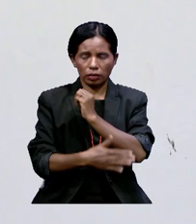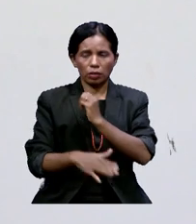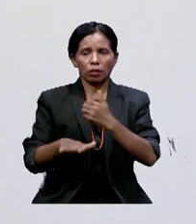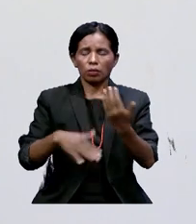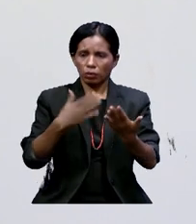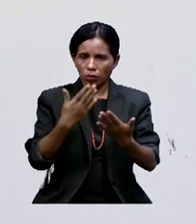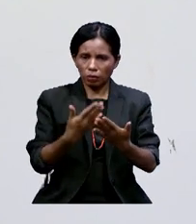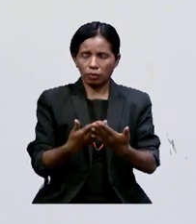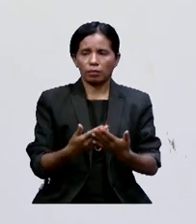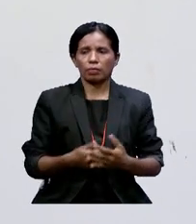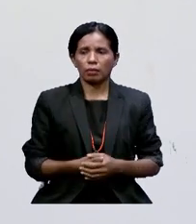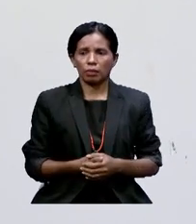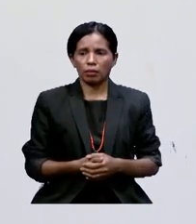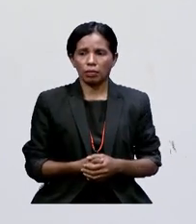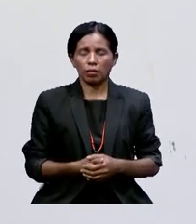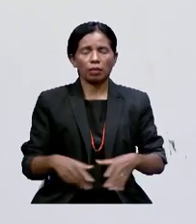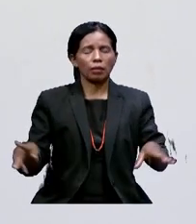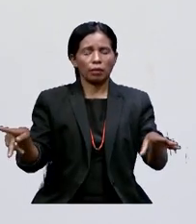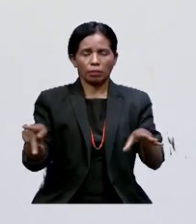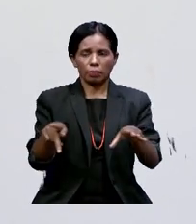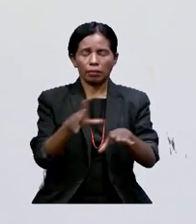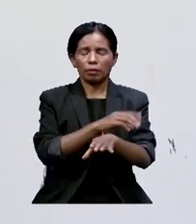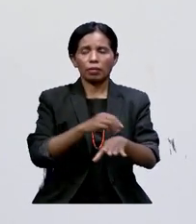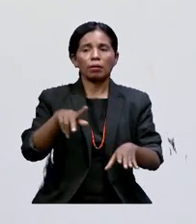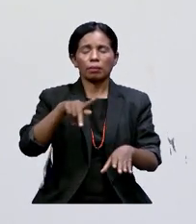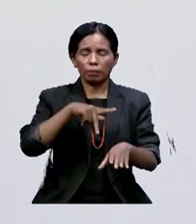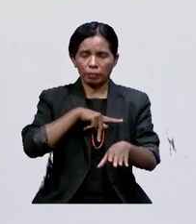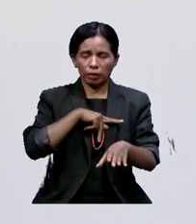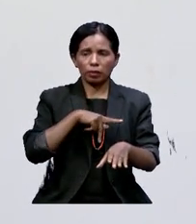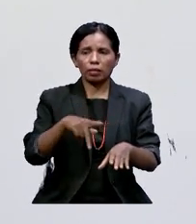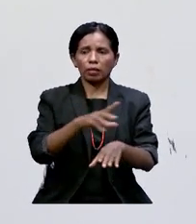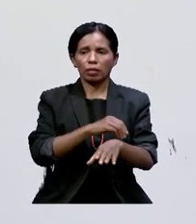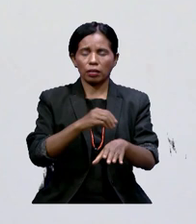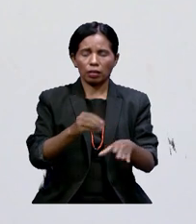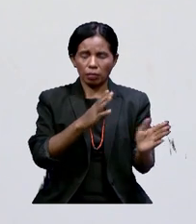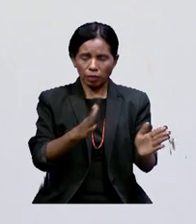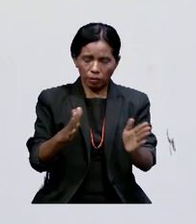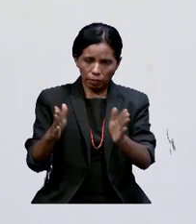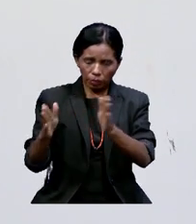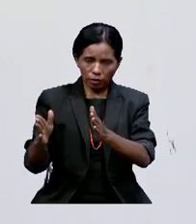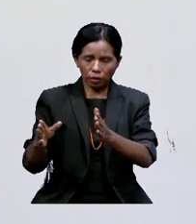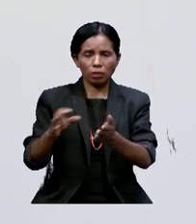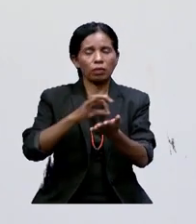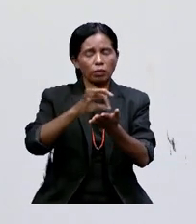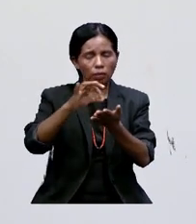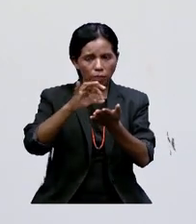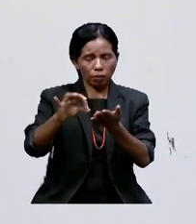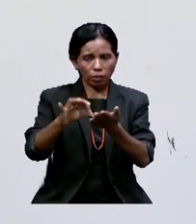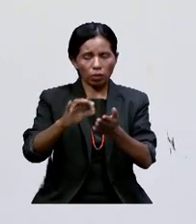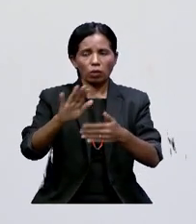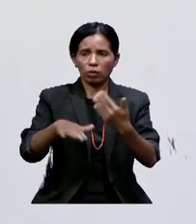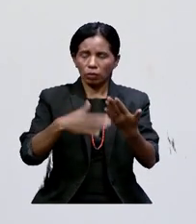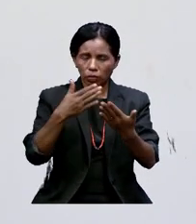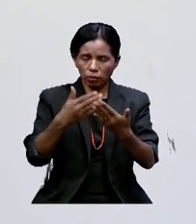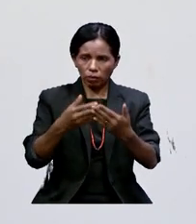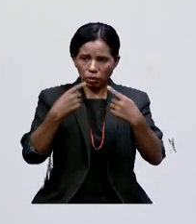crucial, particularly in this final preparation for full membership, but also in